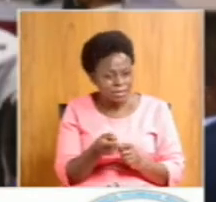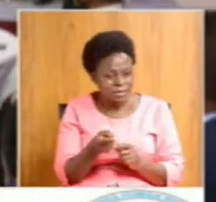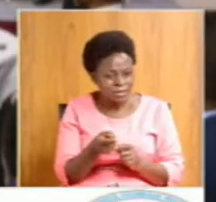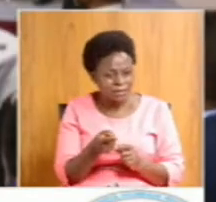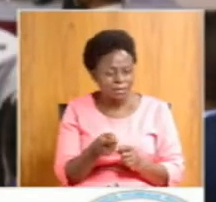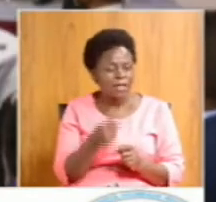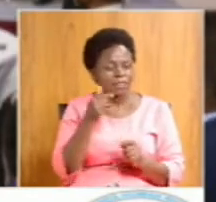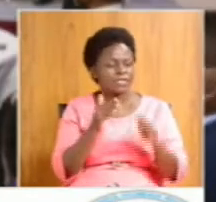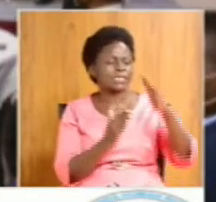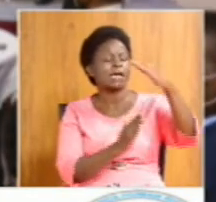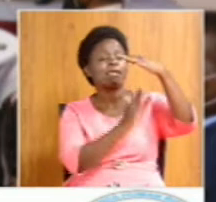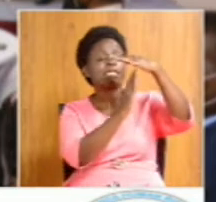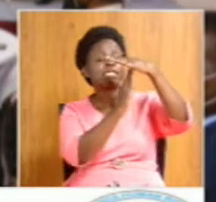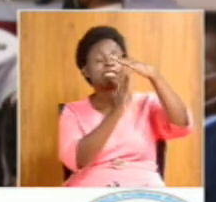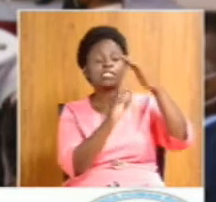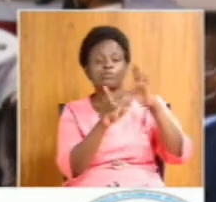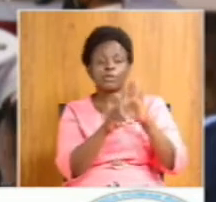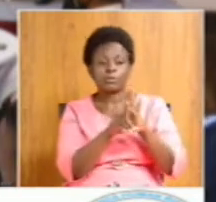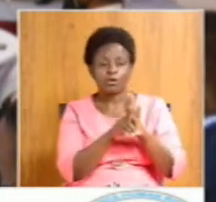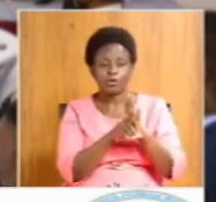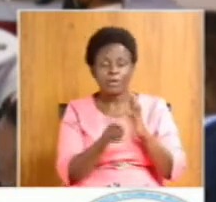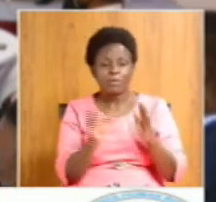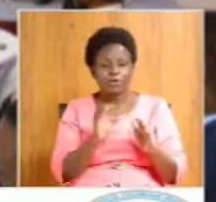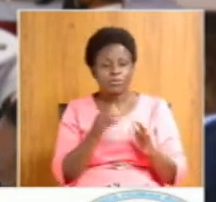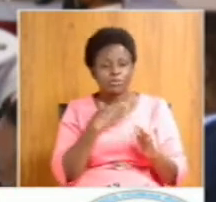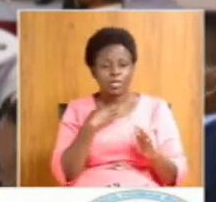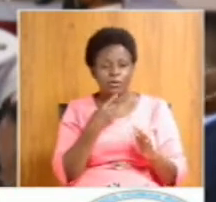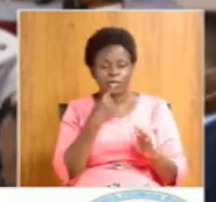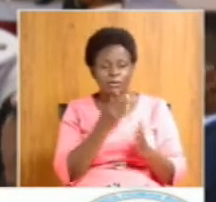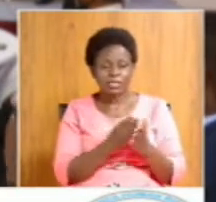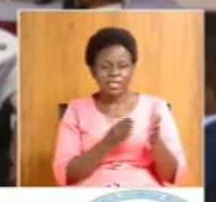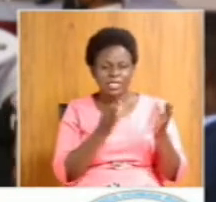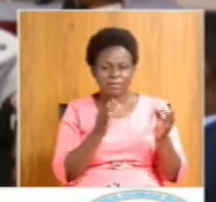And yet that is the supreme law. I don't know whether Commissioner Mehdi wants to talk something. Okay.